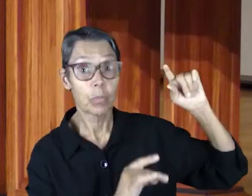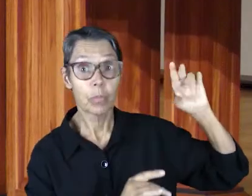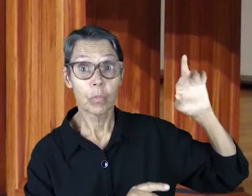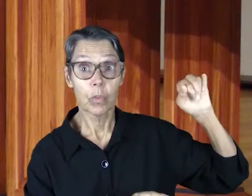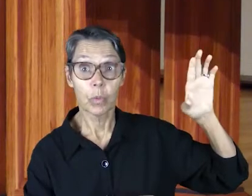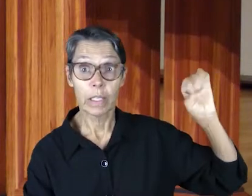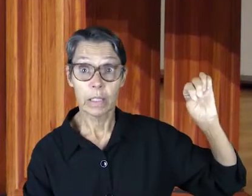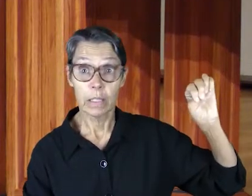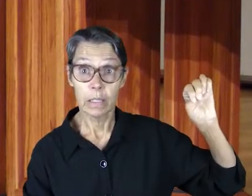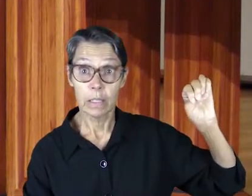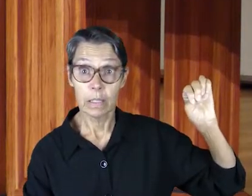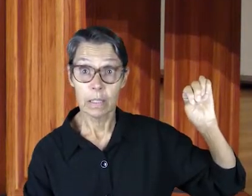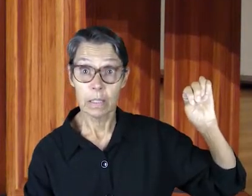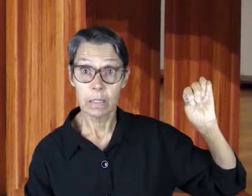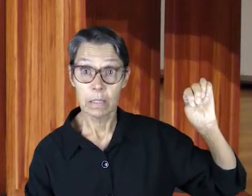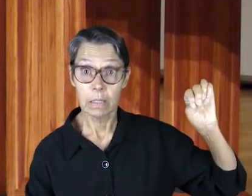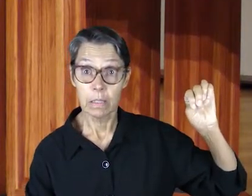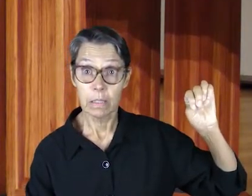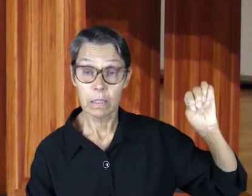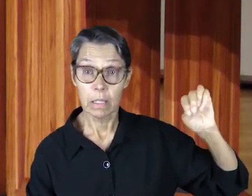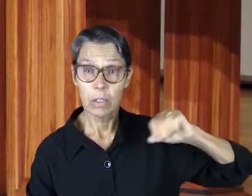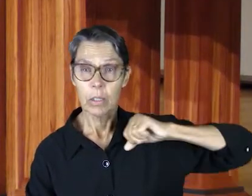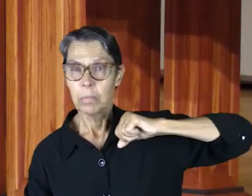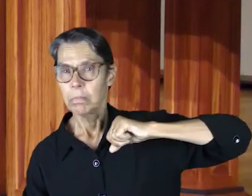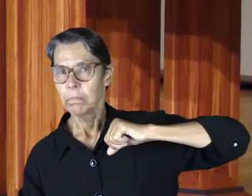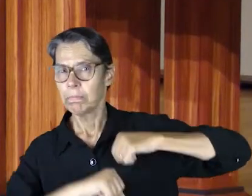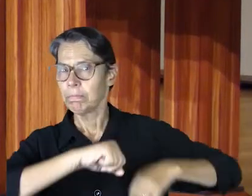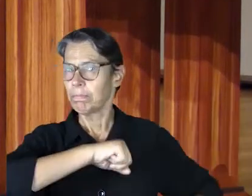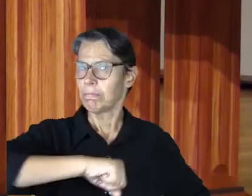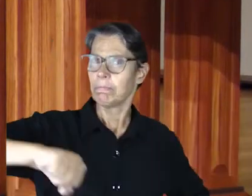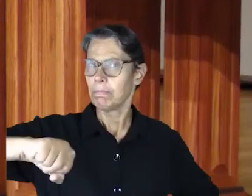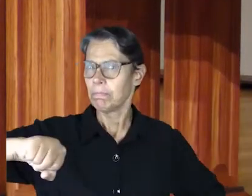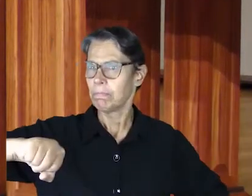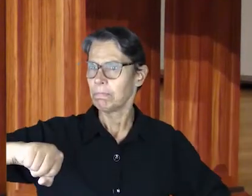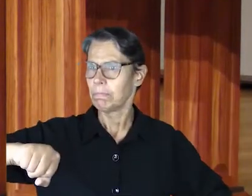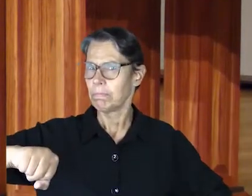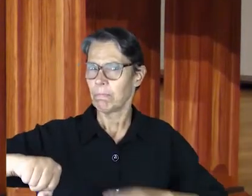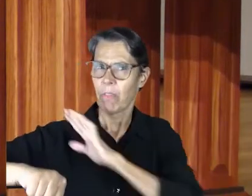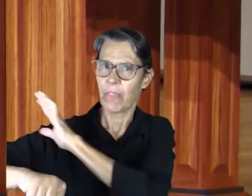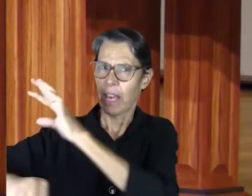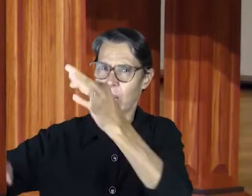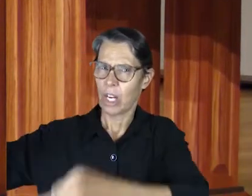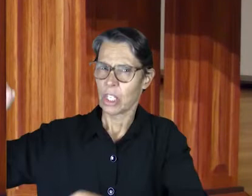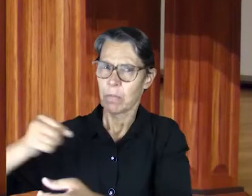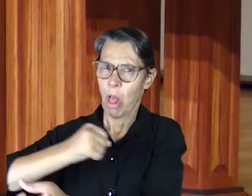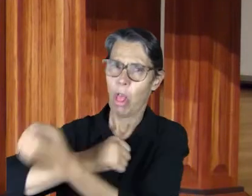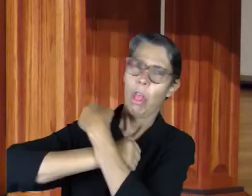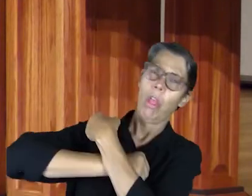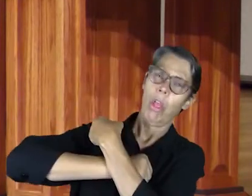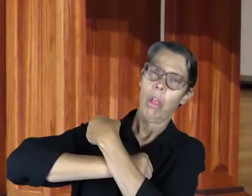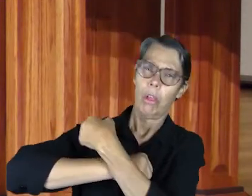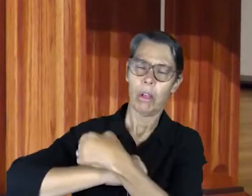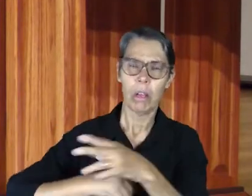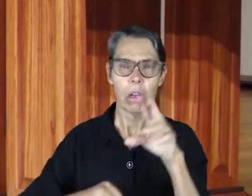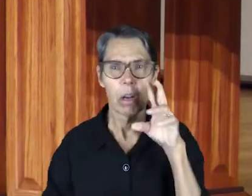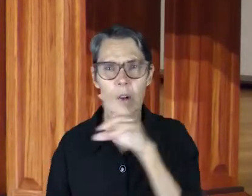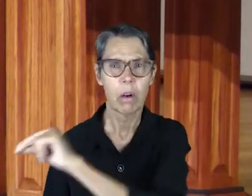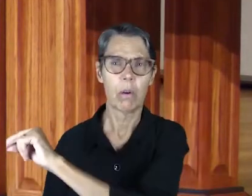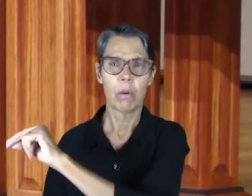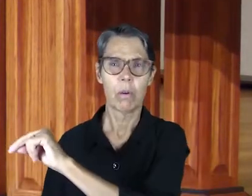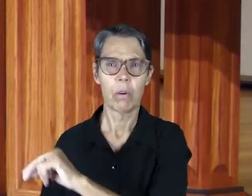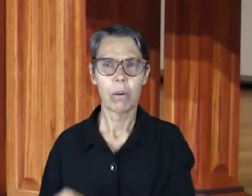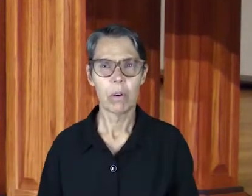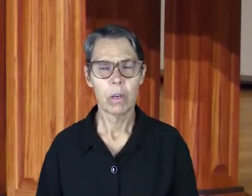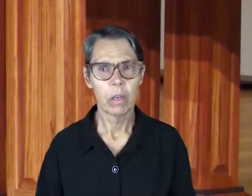To not allow ourselves to be beaten down by someone else's judgment of who we are without